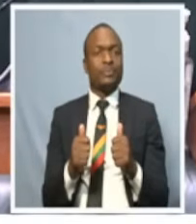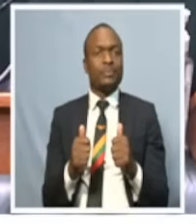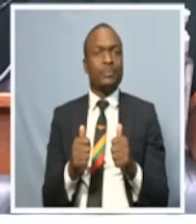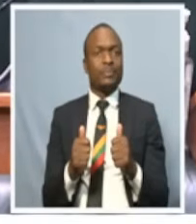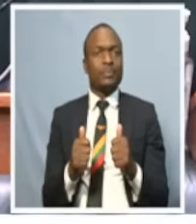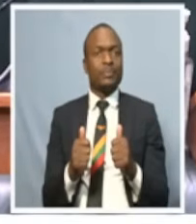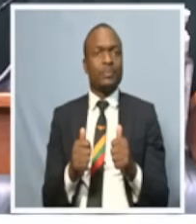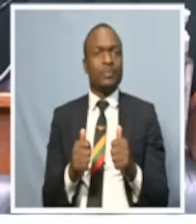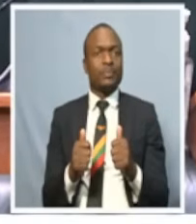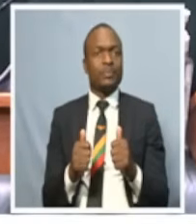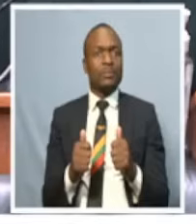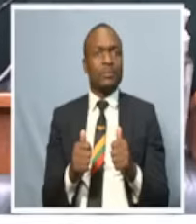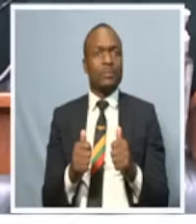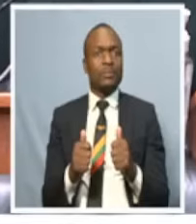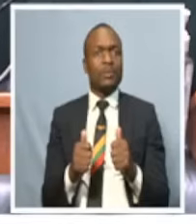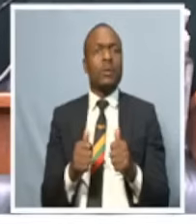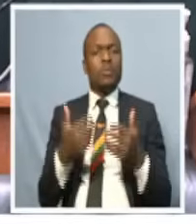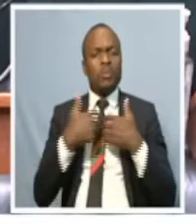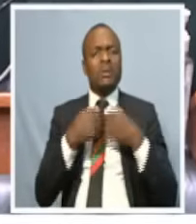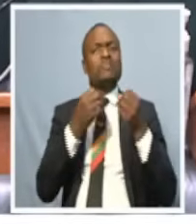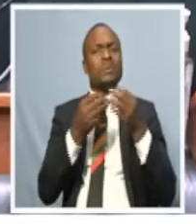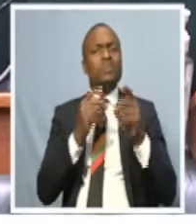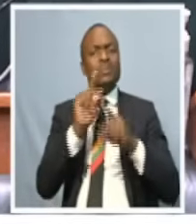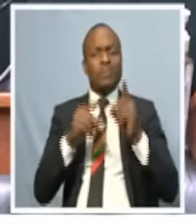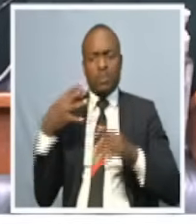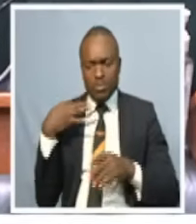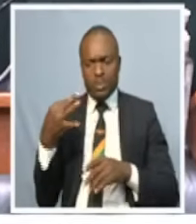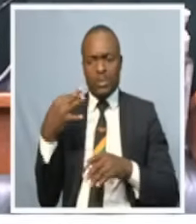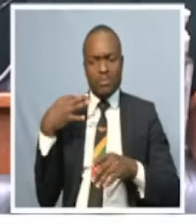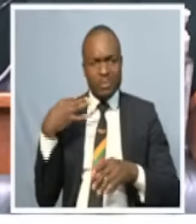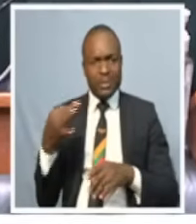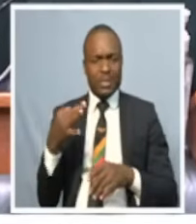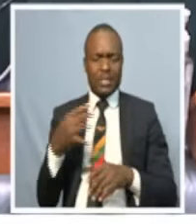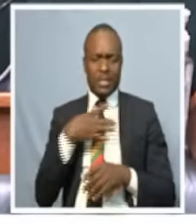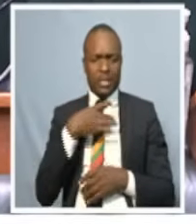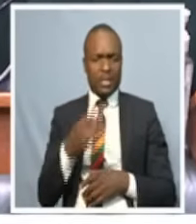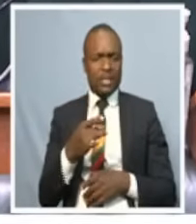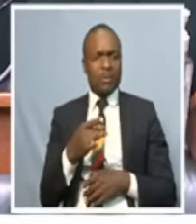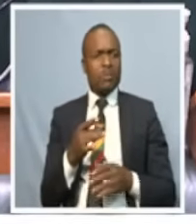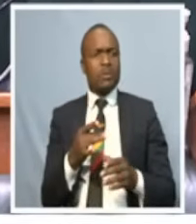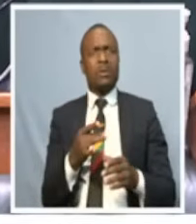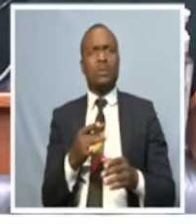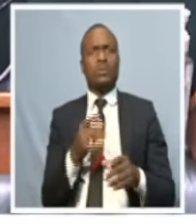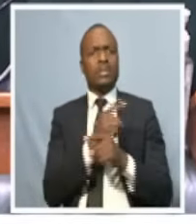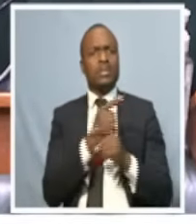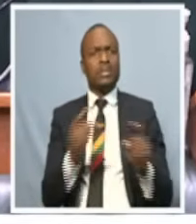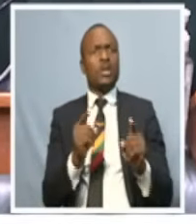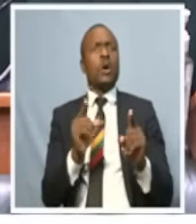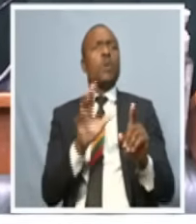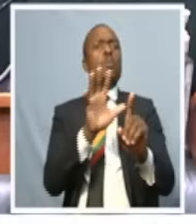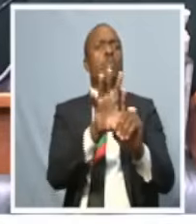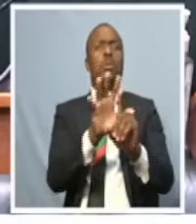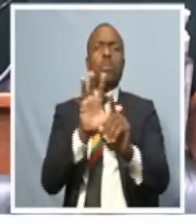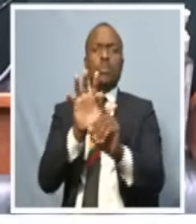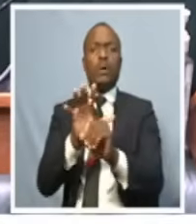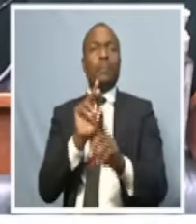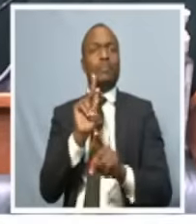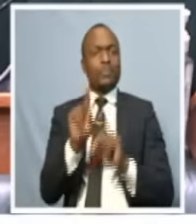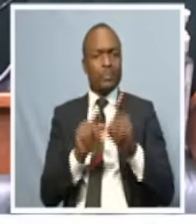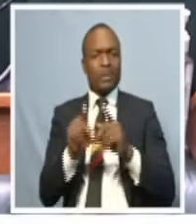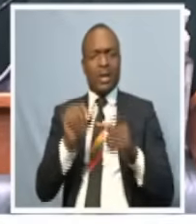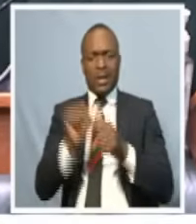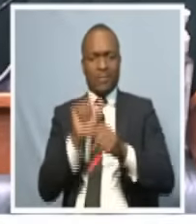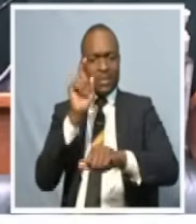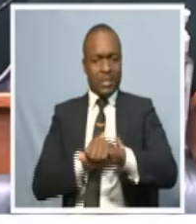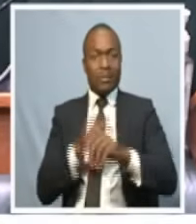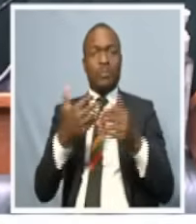We decided we have too many applicants. It's like we are mocking people every time there's an